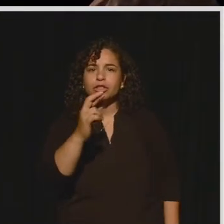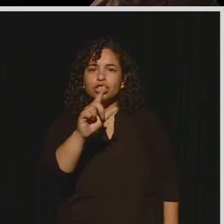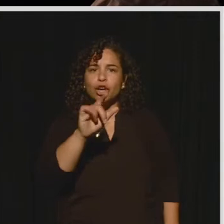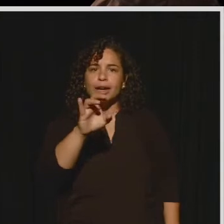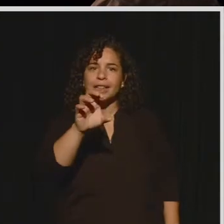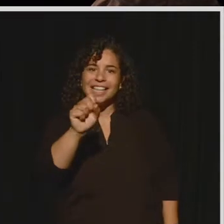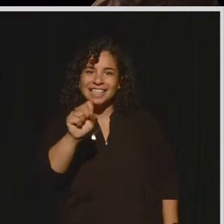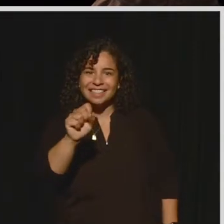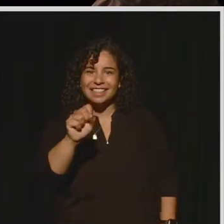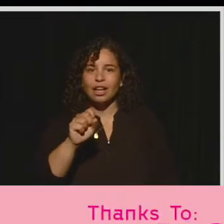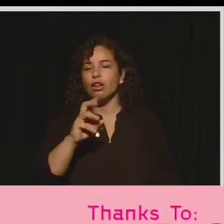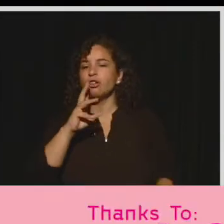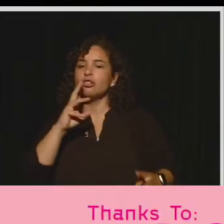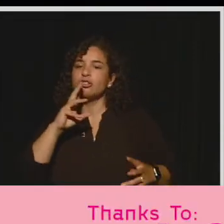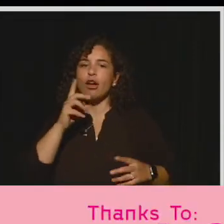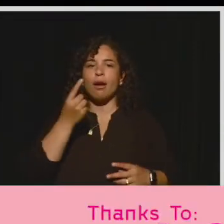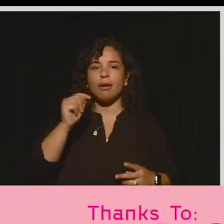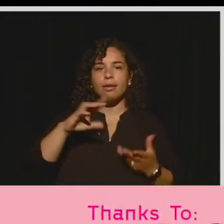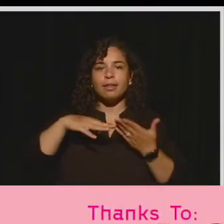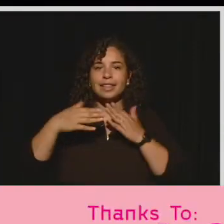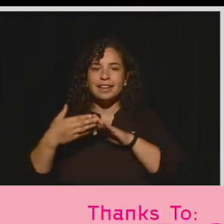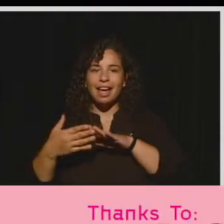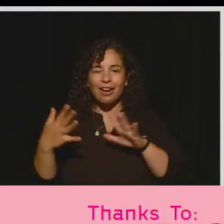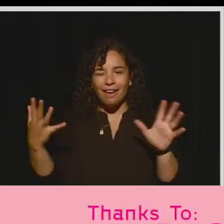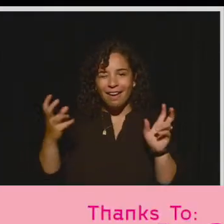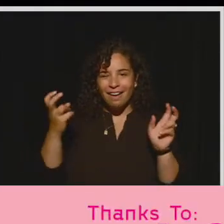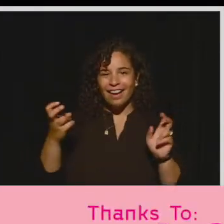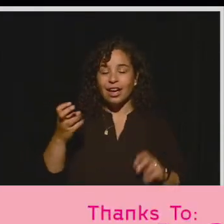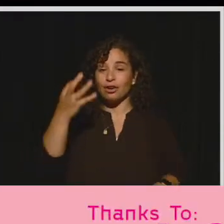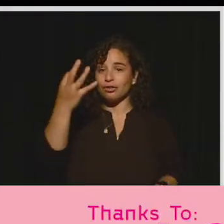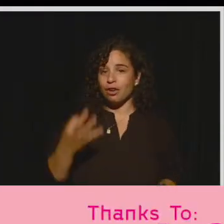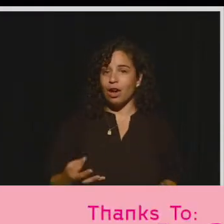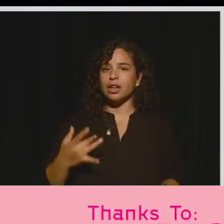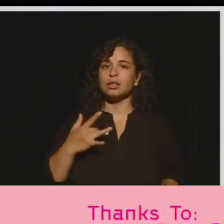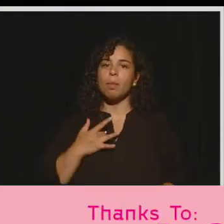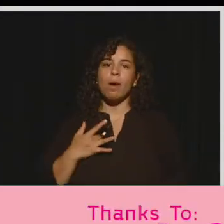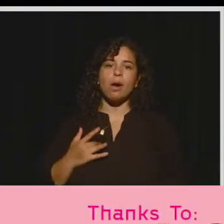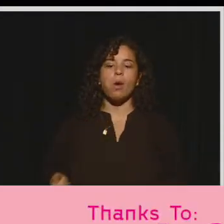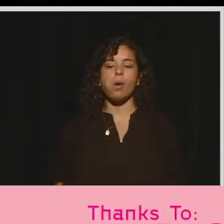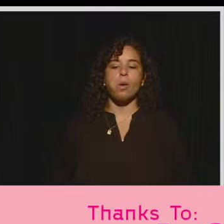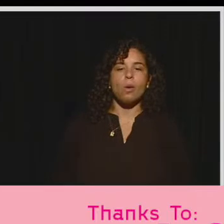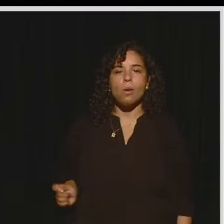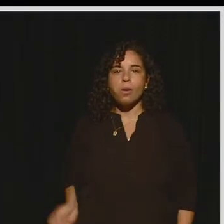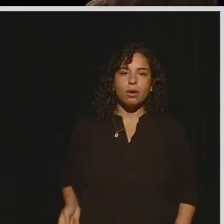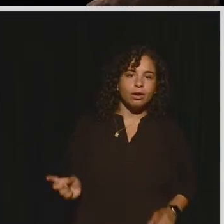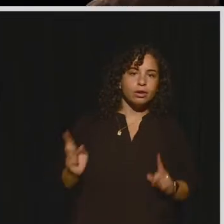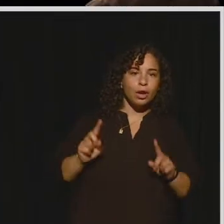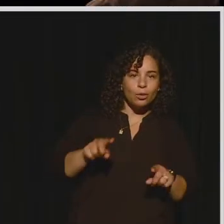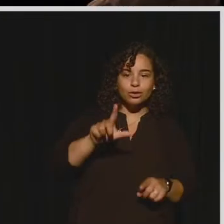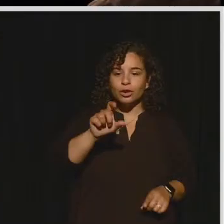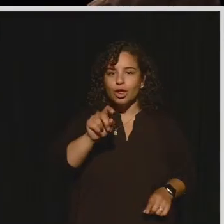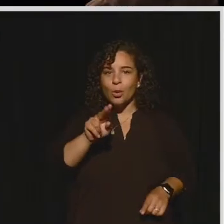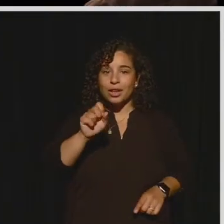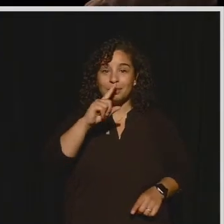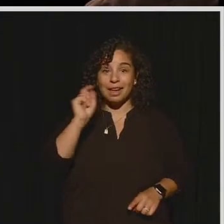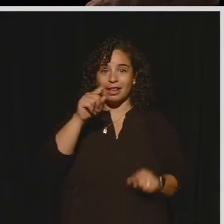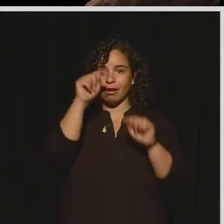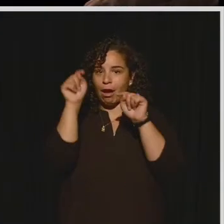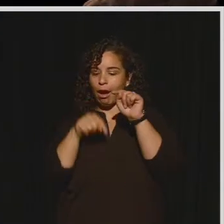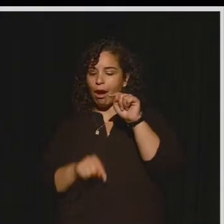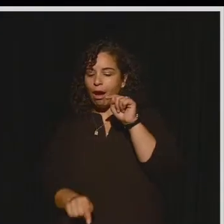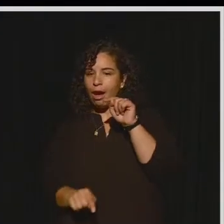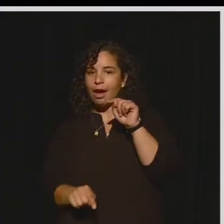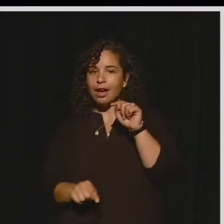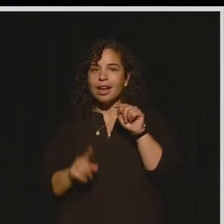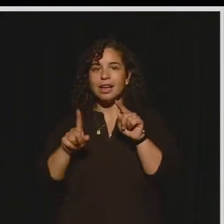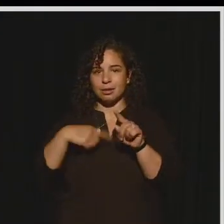Talk the Town. You know, Fridays was slumming it at the Lotus, because you go downstairs into the Lotus and you